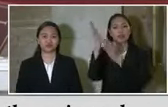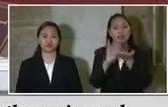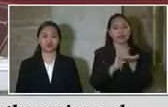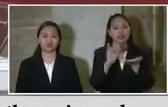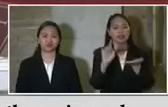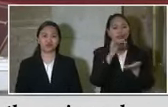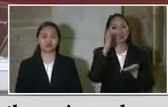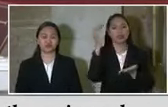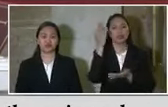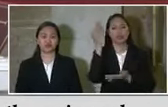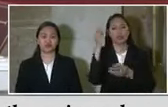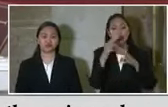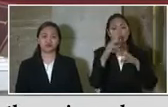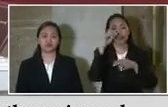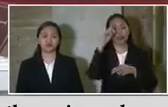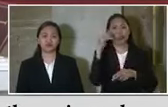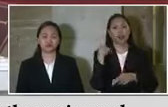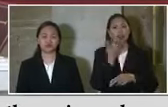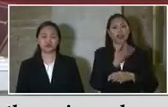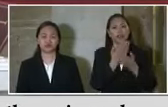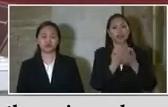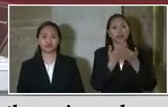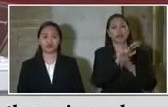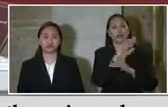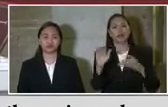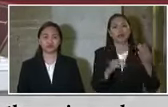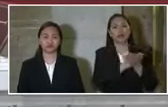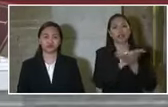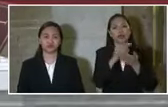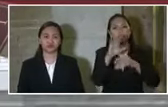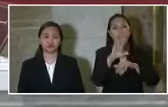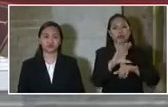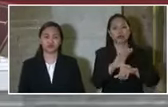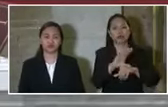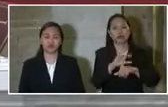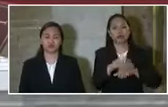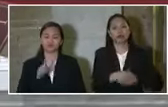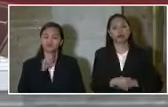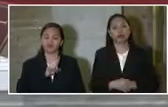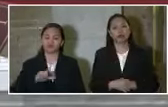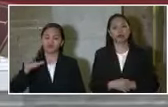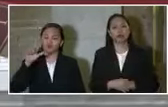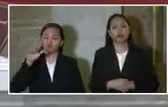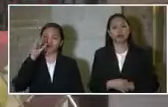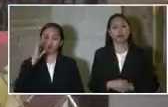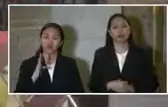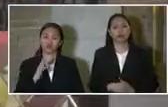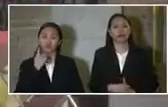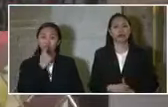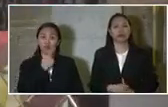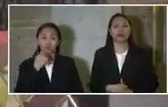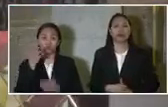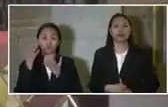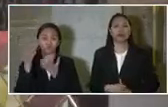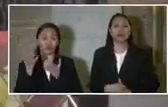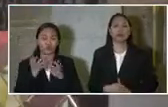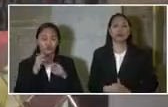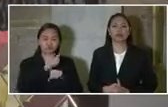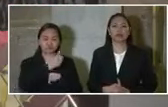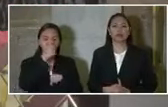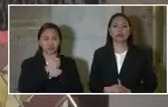name, for our good and the good of all his holy church. O Lord our God, who once